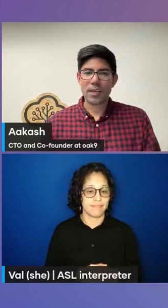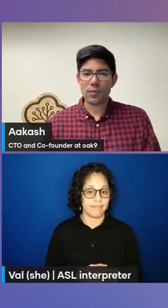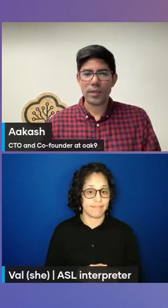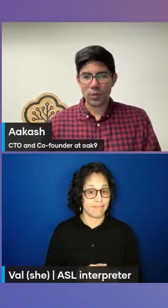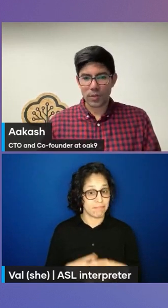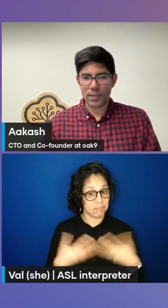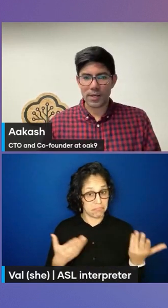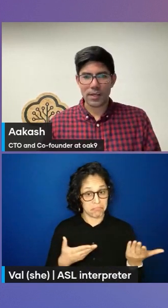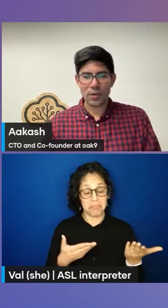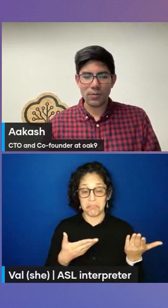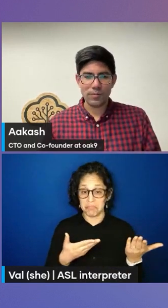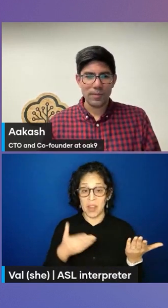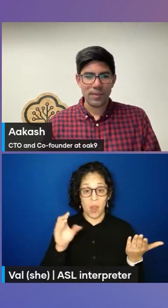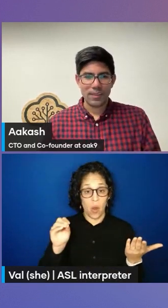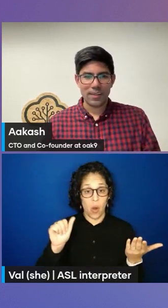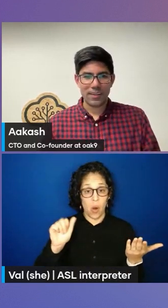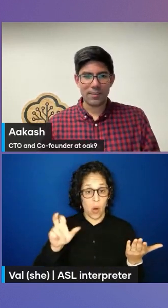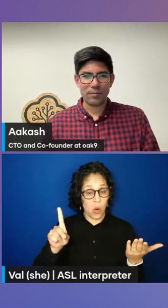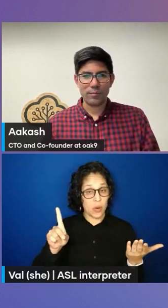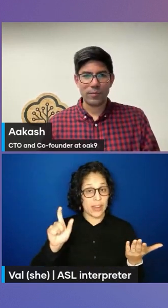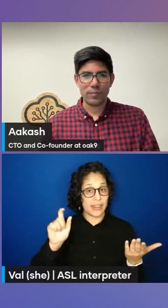check us out at oak9.io.